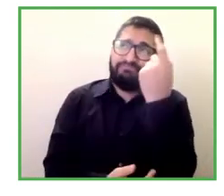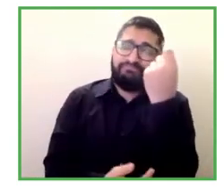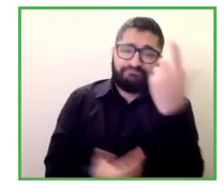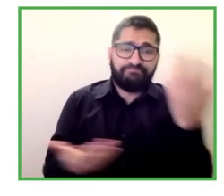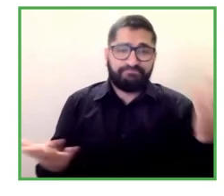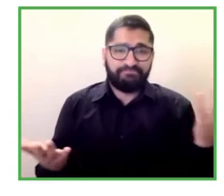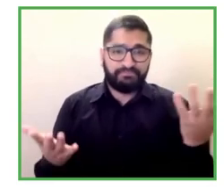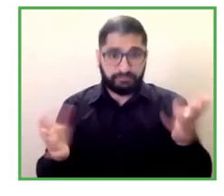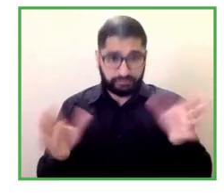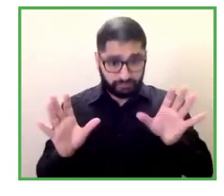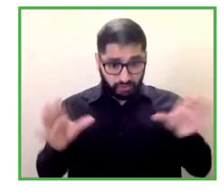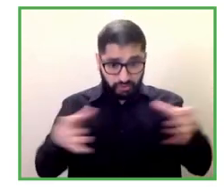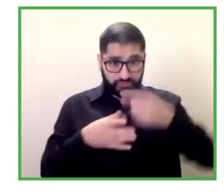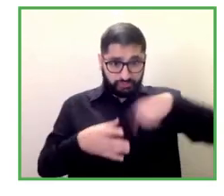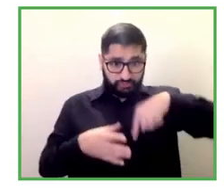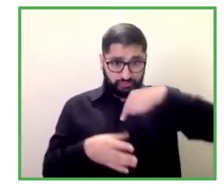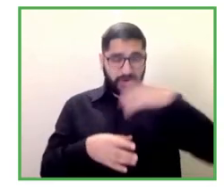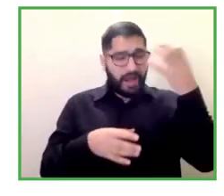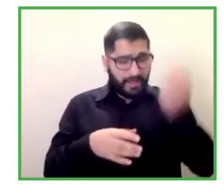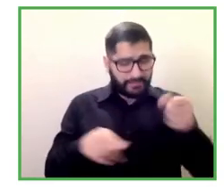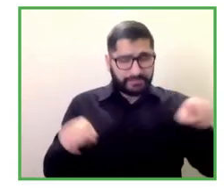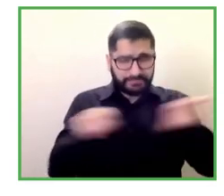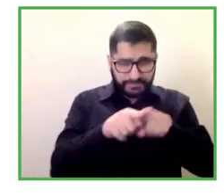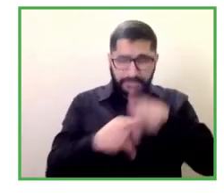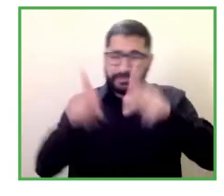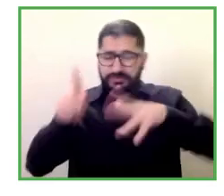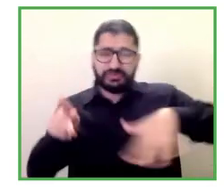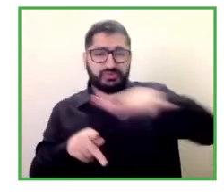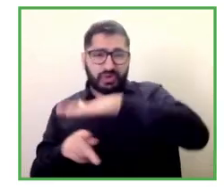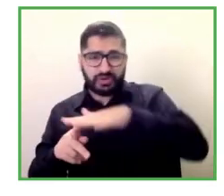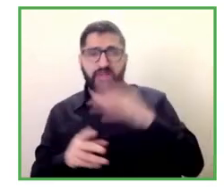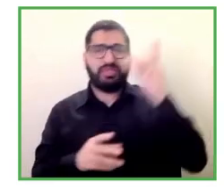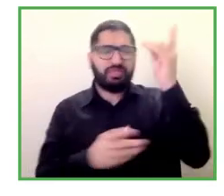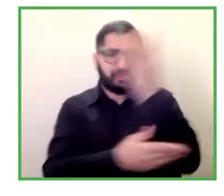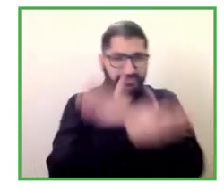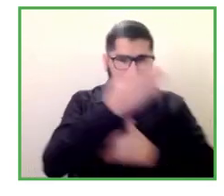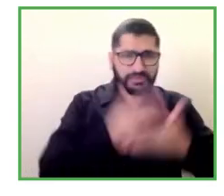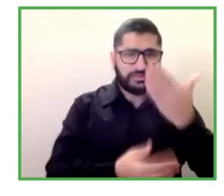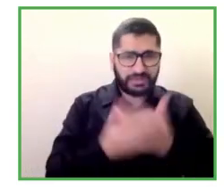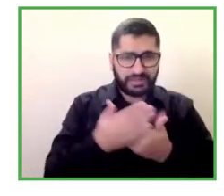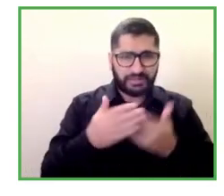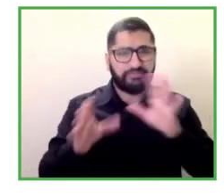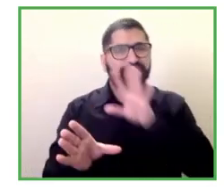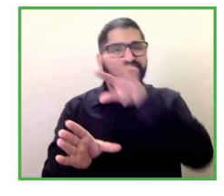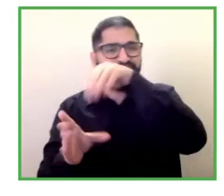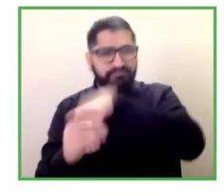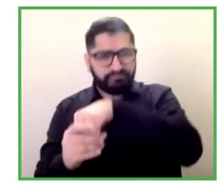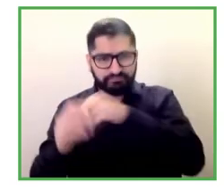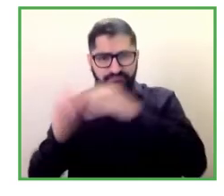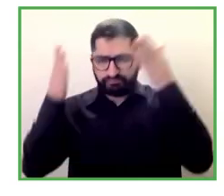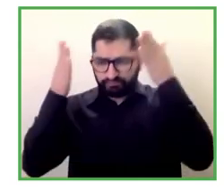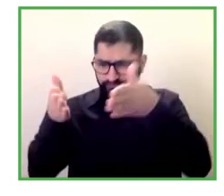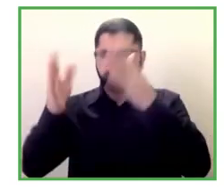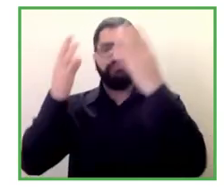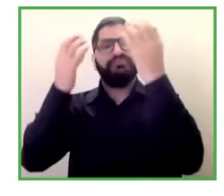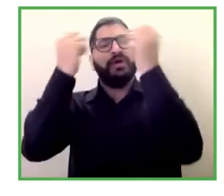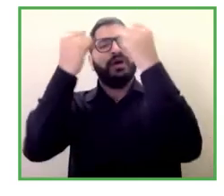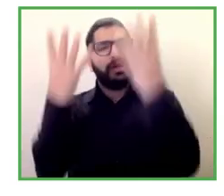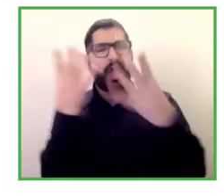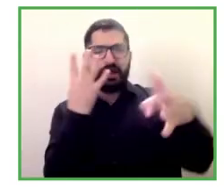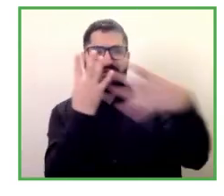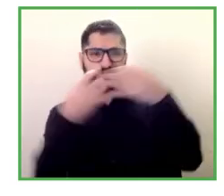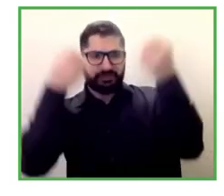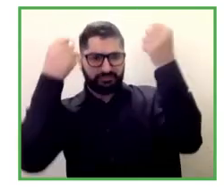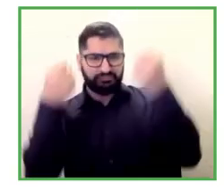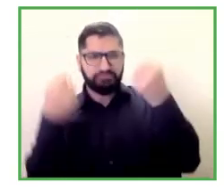the general collective of disabled people and within the very penitentiary environment.